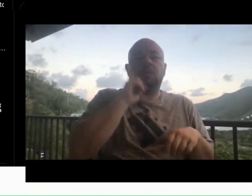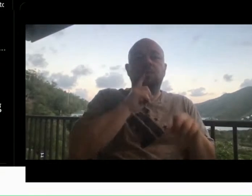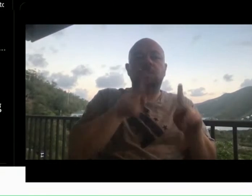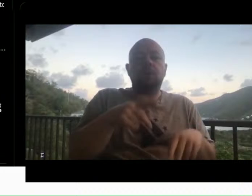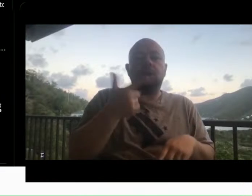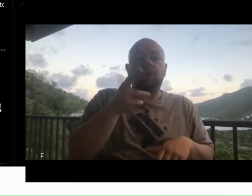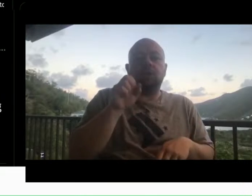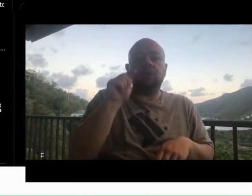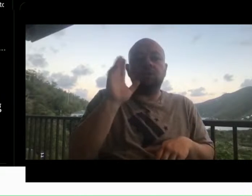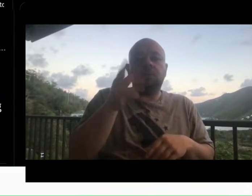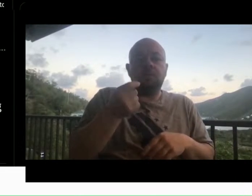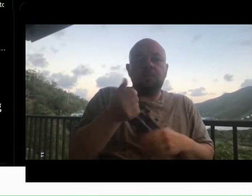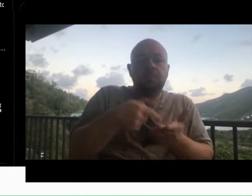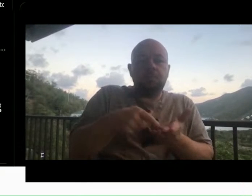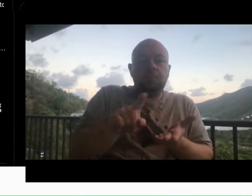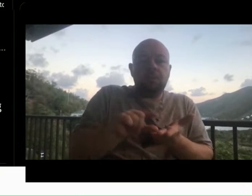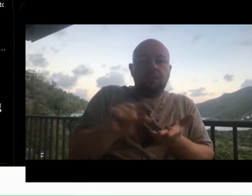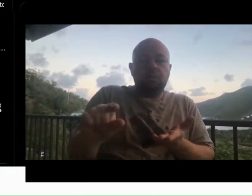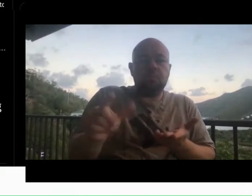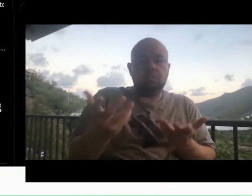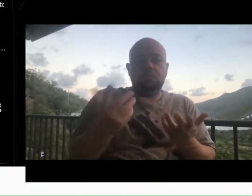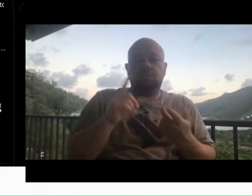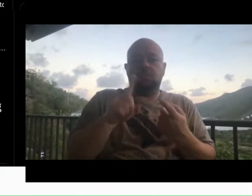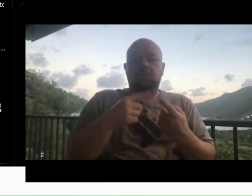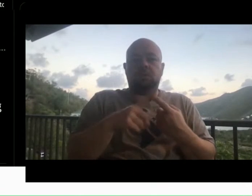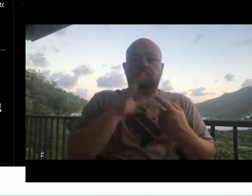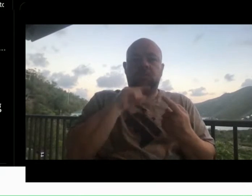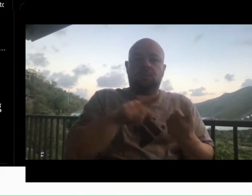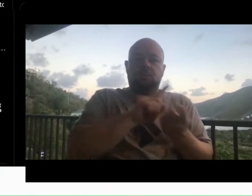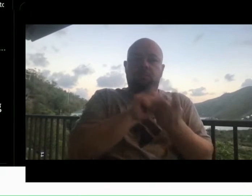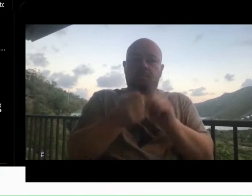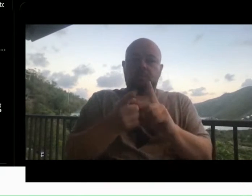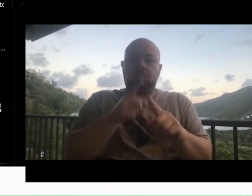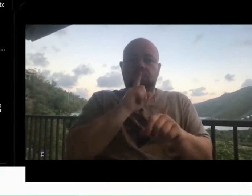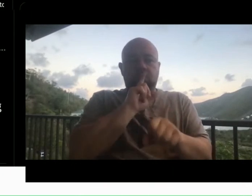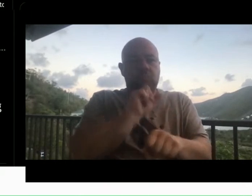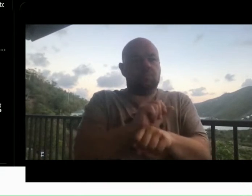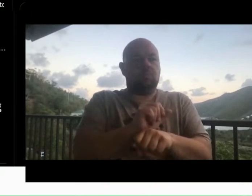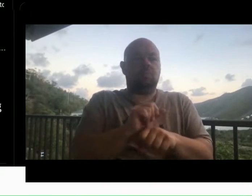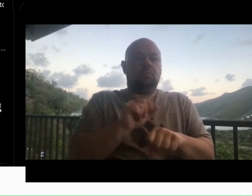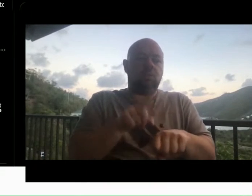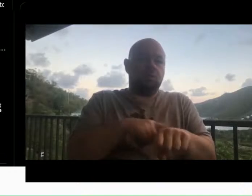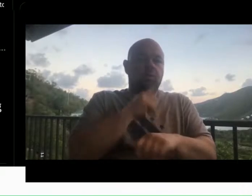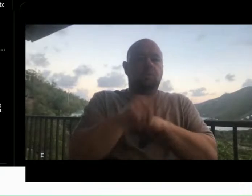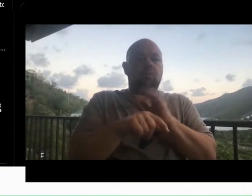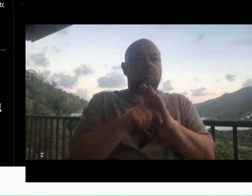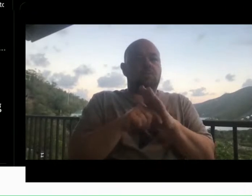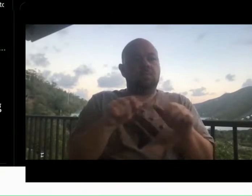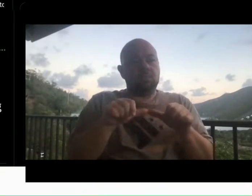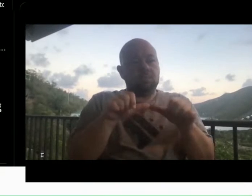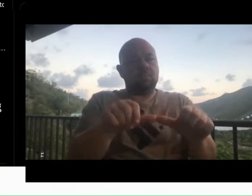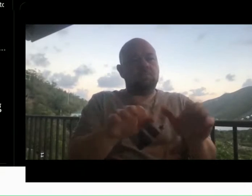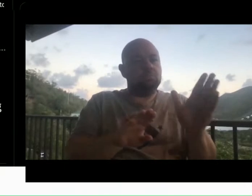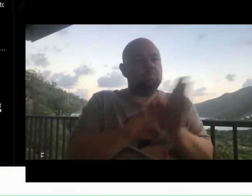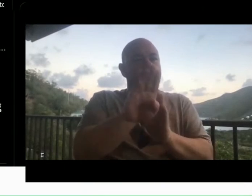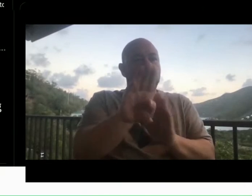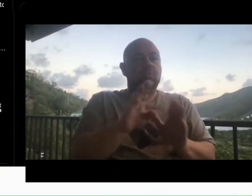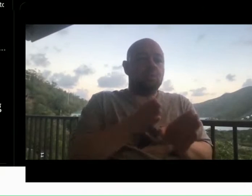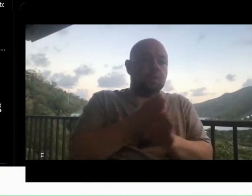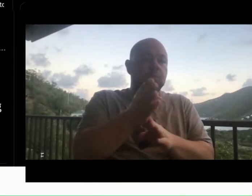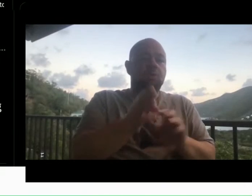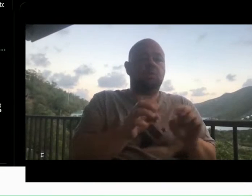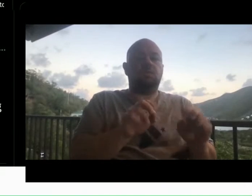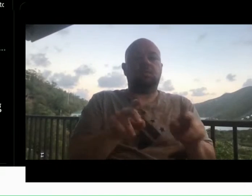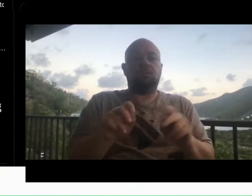on our panel, one deaf guest presenter who we've paid a little bit to come talk to us about their expertise, but not taking the time